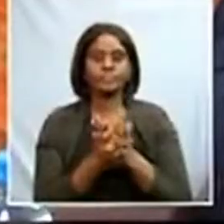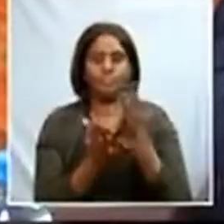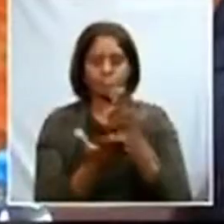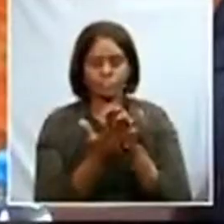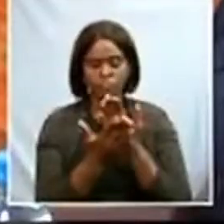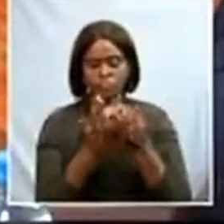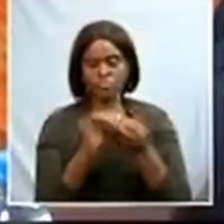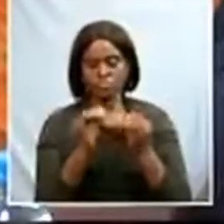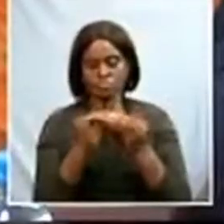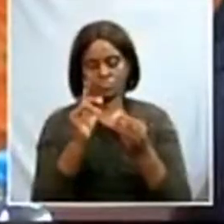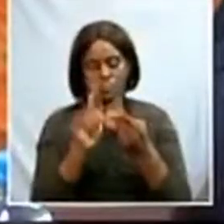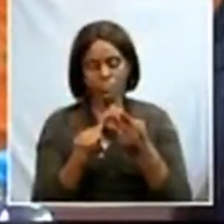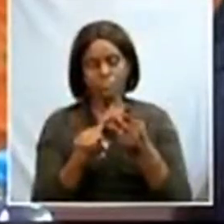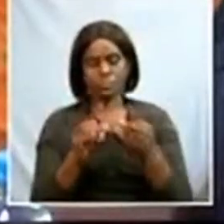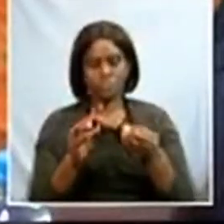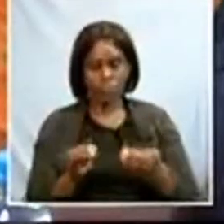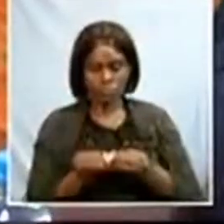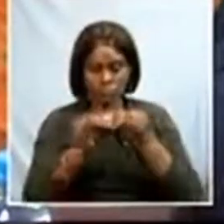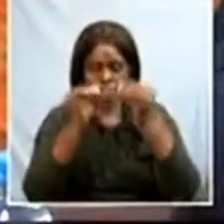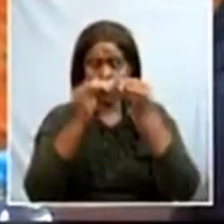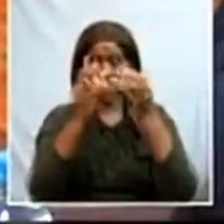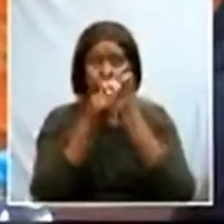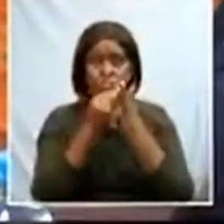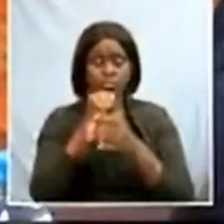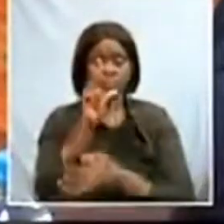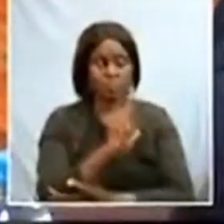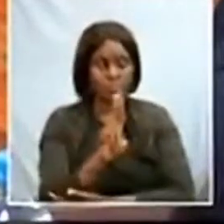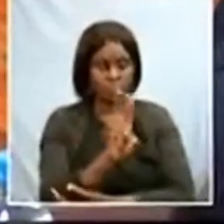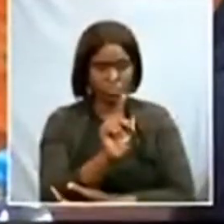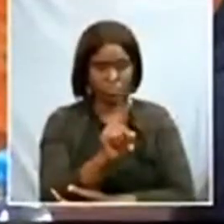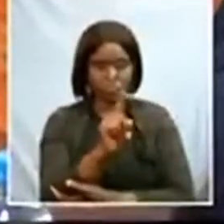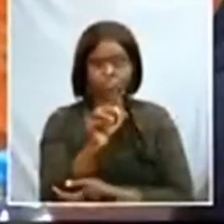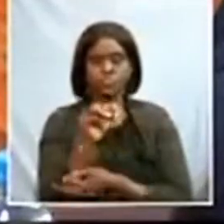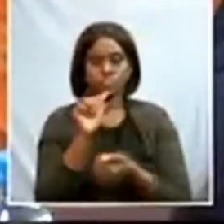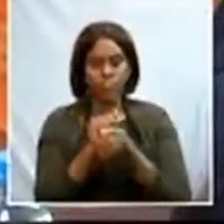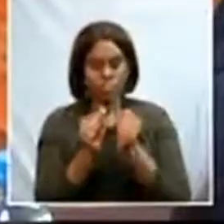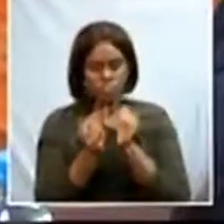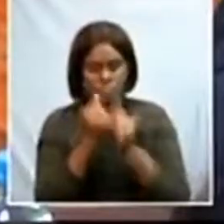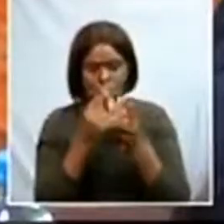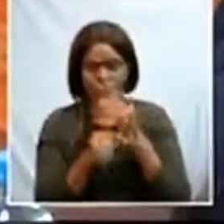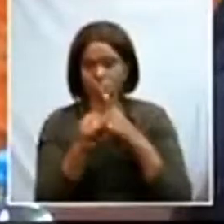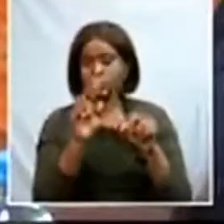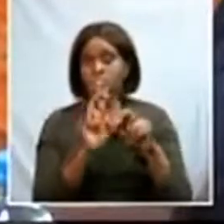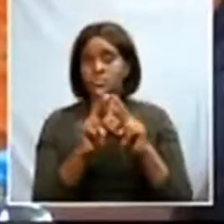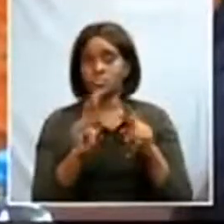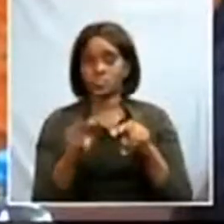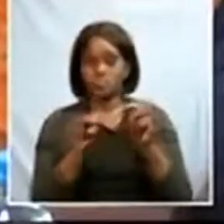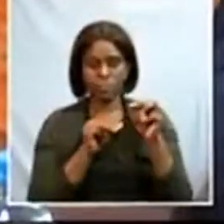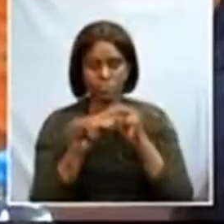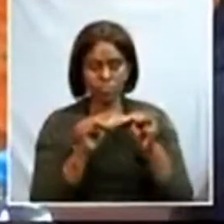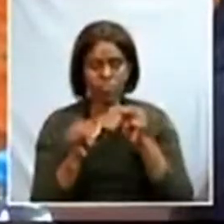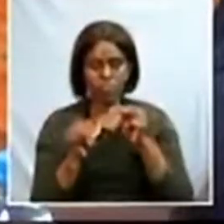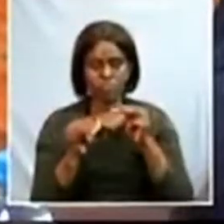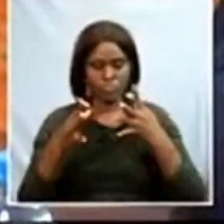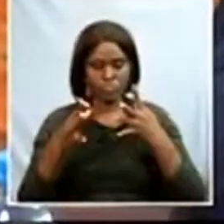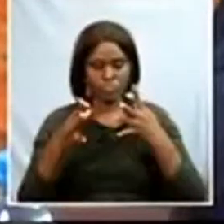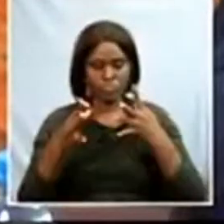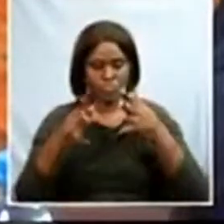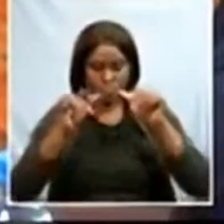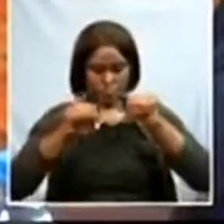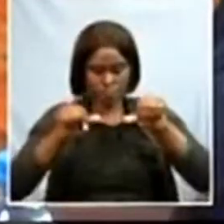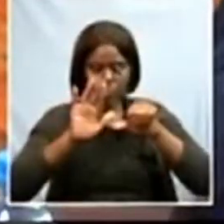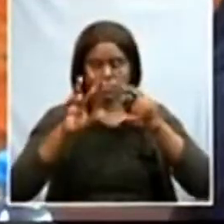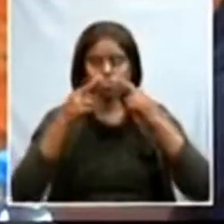Appendix 2, total unspent funds, management, cause of query, Chair. Management acknowledges the